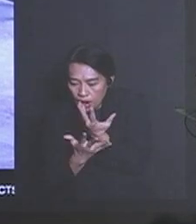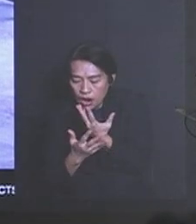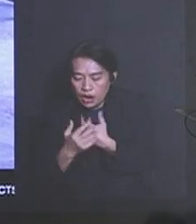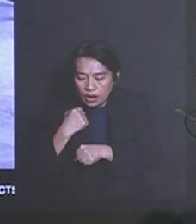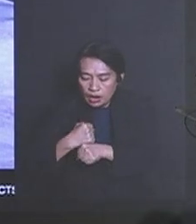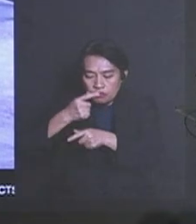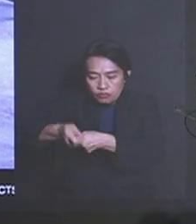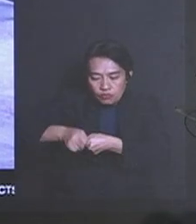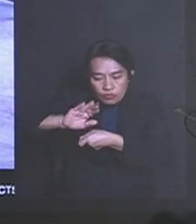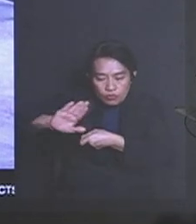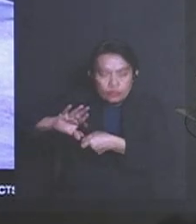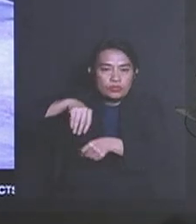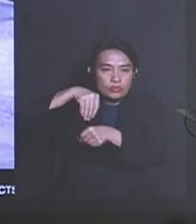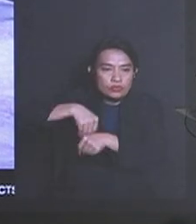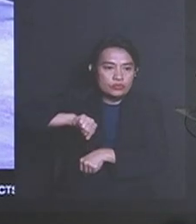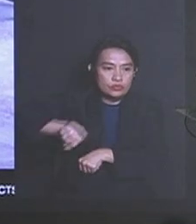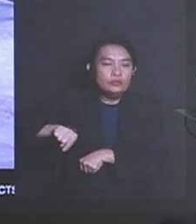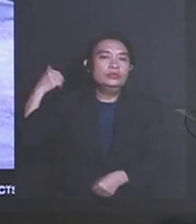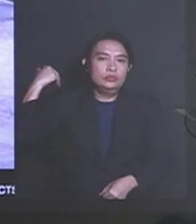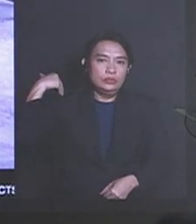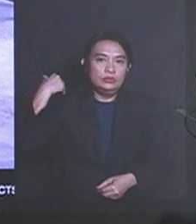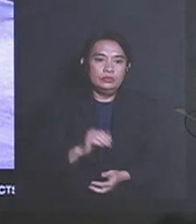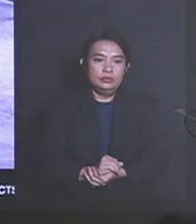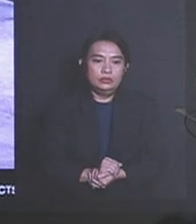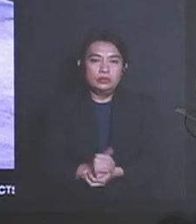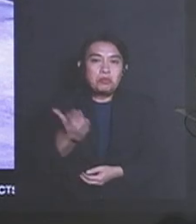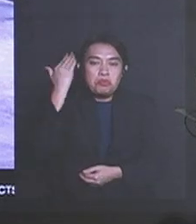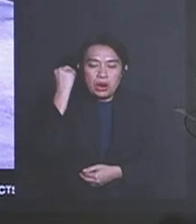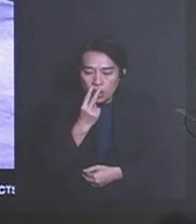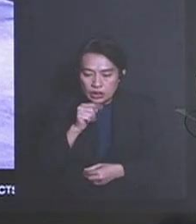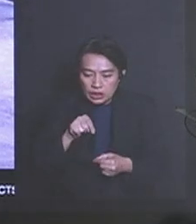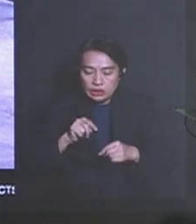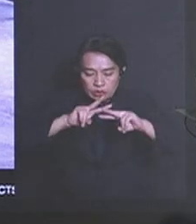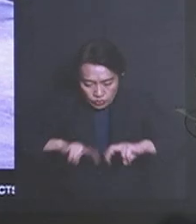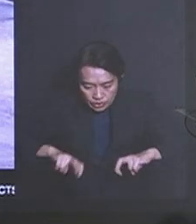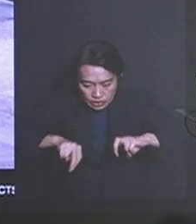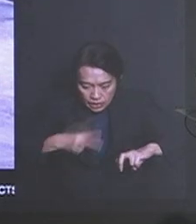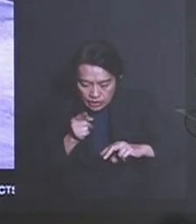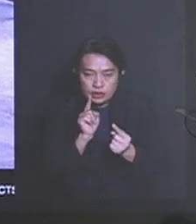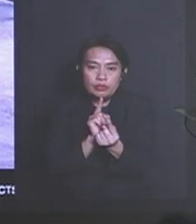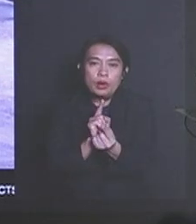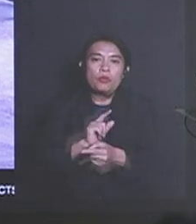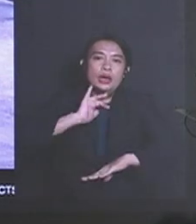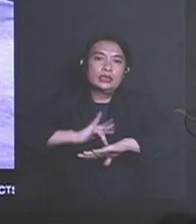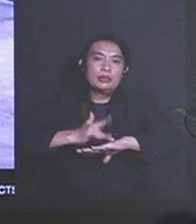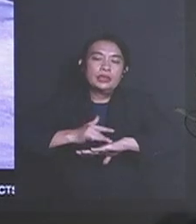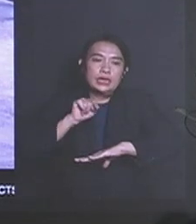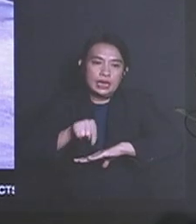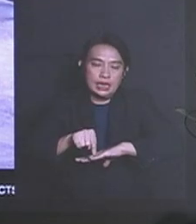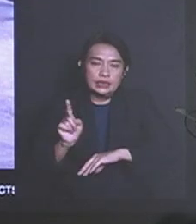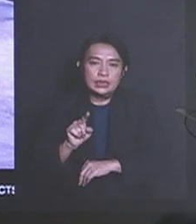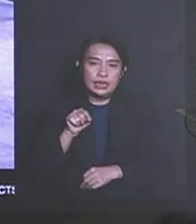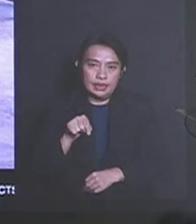During that time, we have found the research of how the nature, environment, and the relaxing atmosphere can help to the